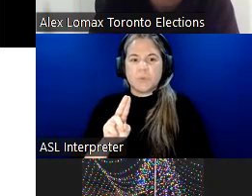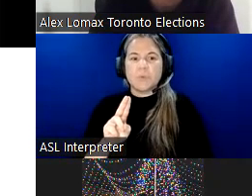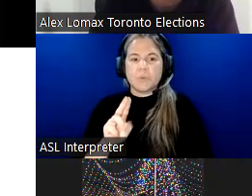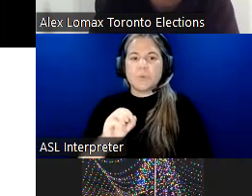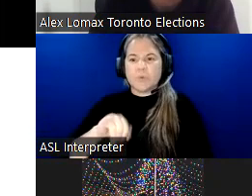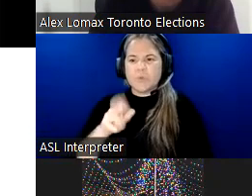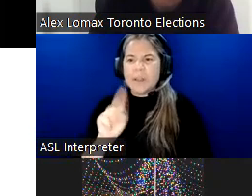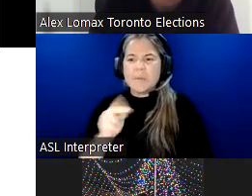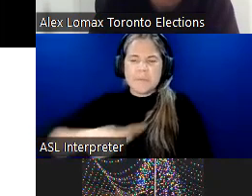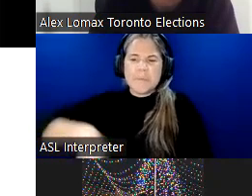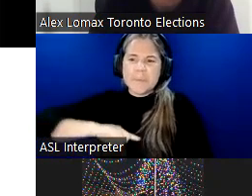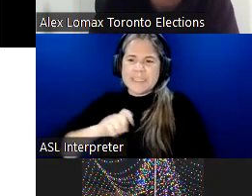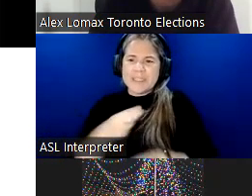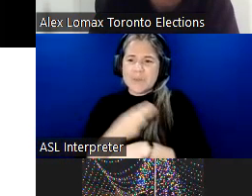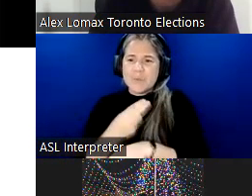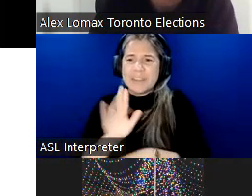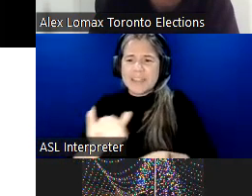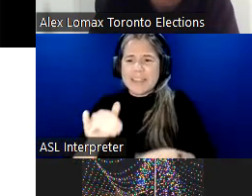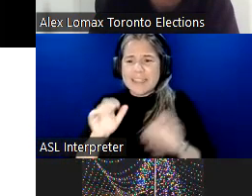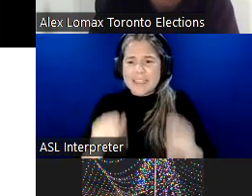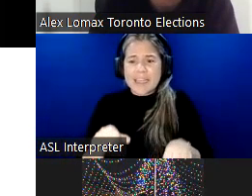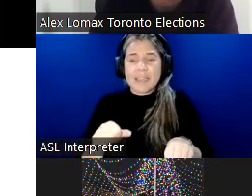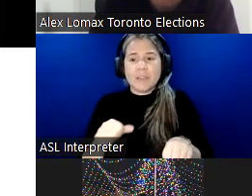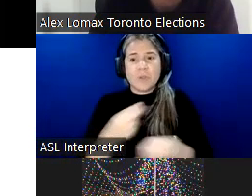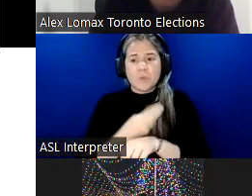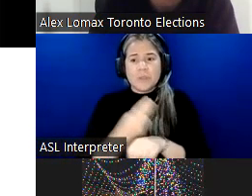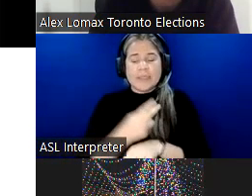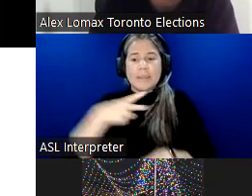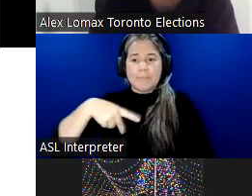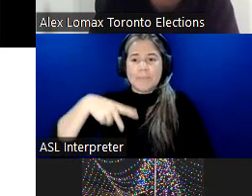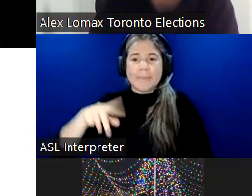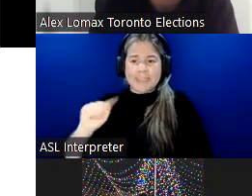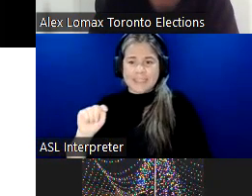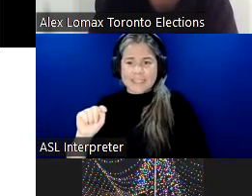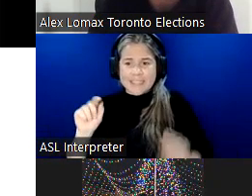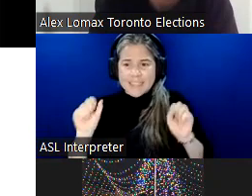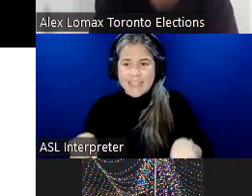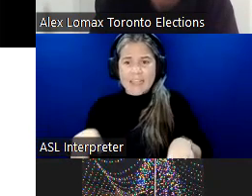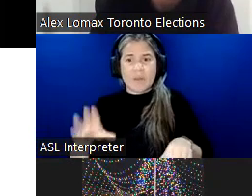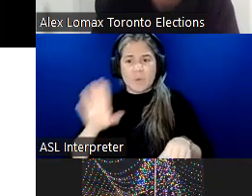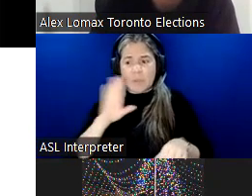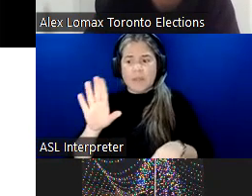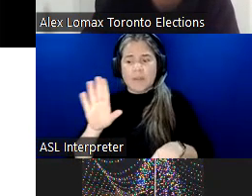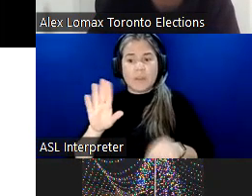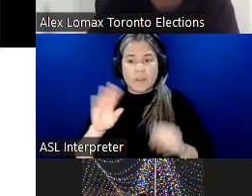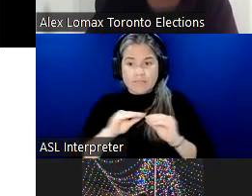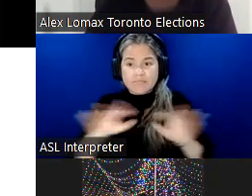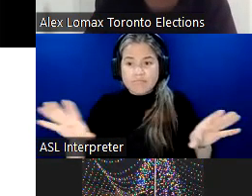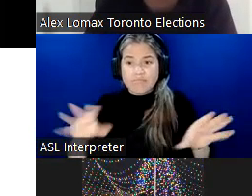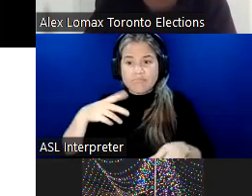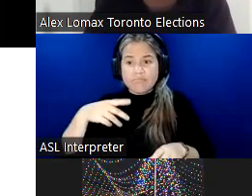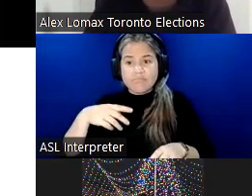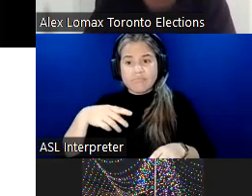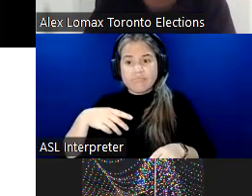can we use the same, the PPT, or are you going to, share the PPT with